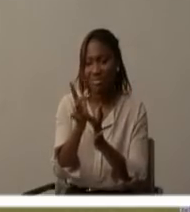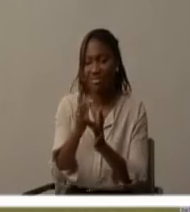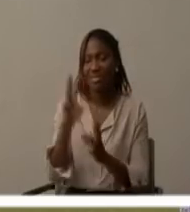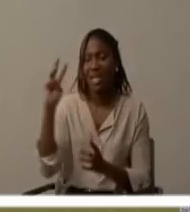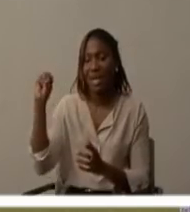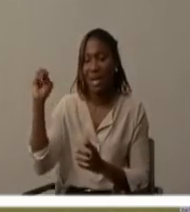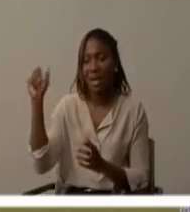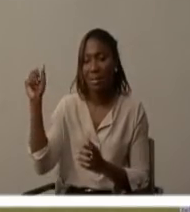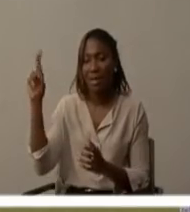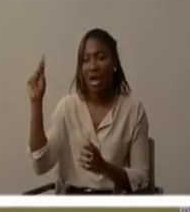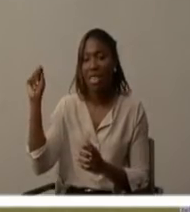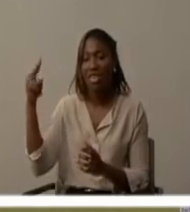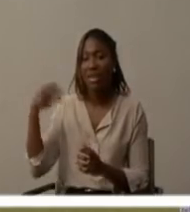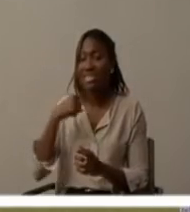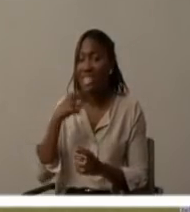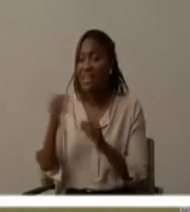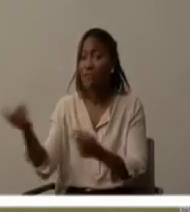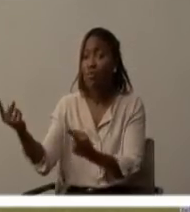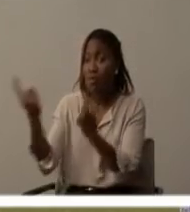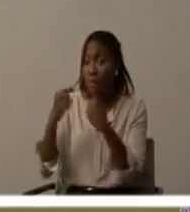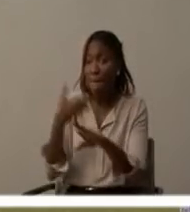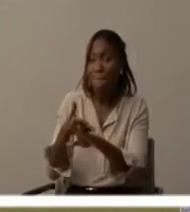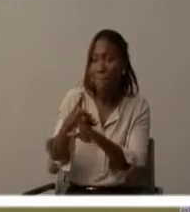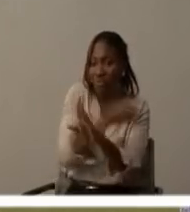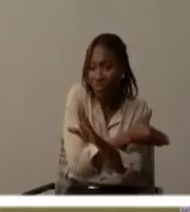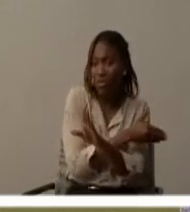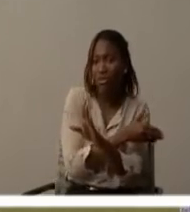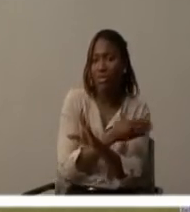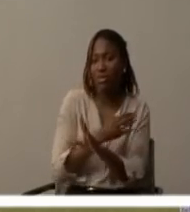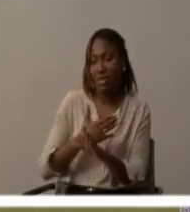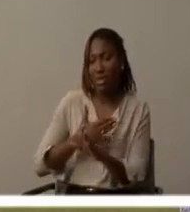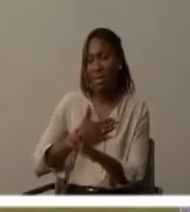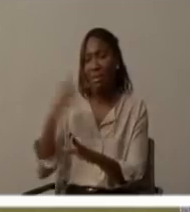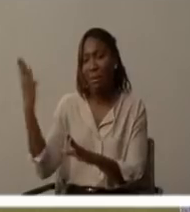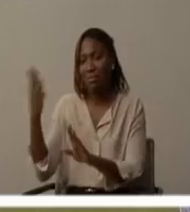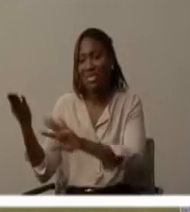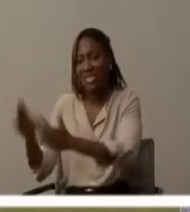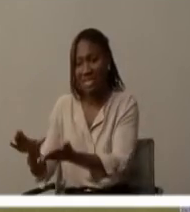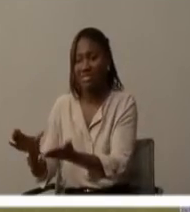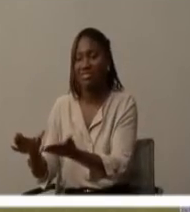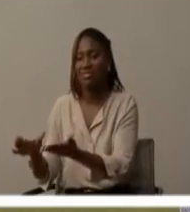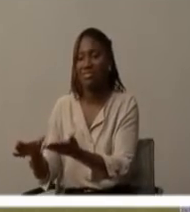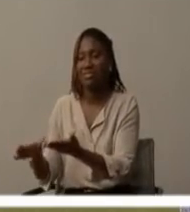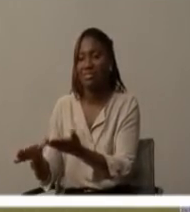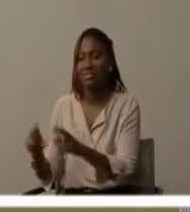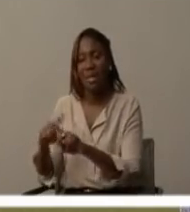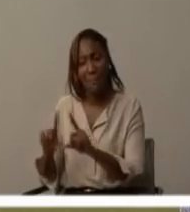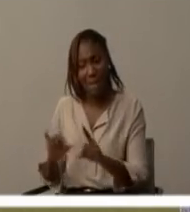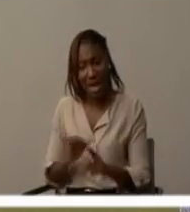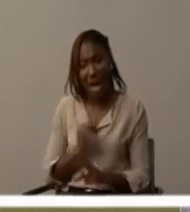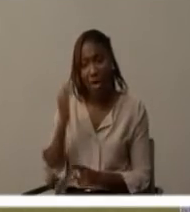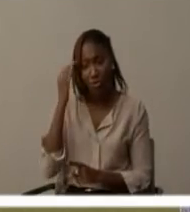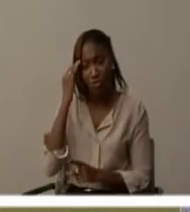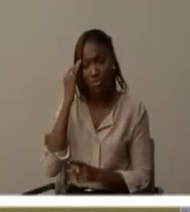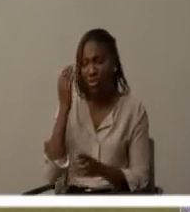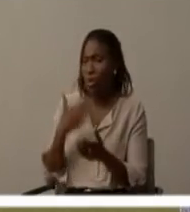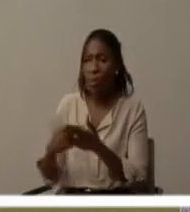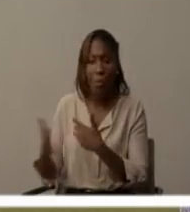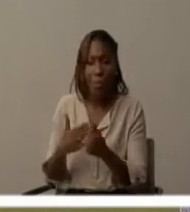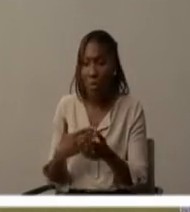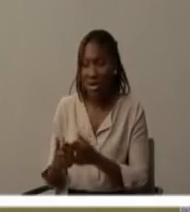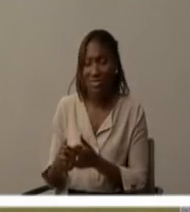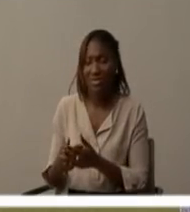"If you had been here, my brother would not have died. But I know that even now, whatever you ask